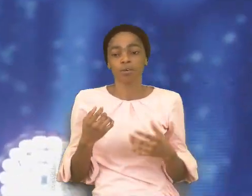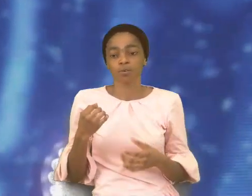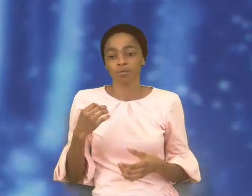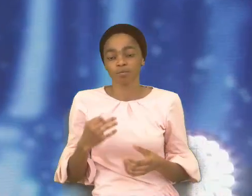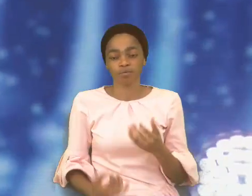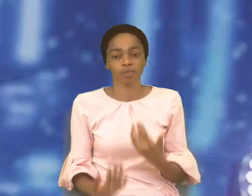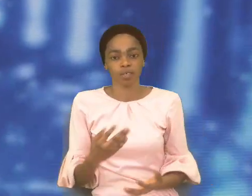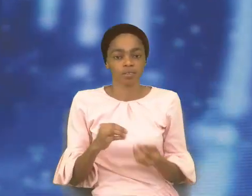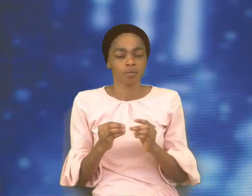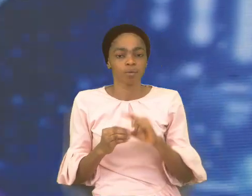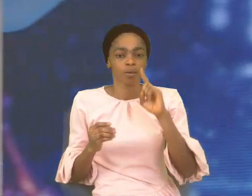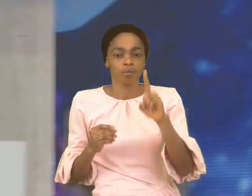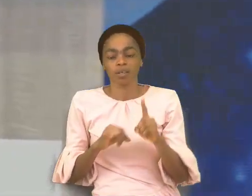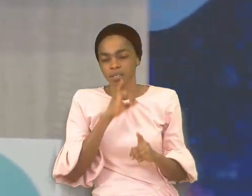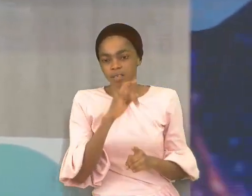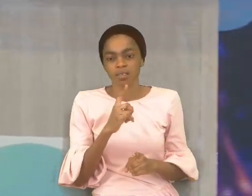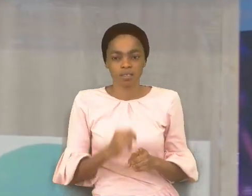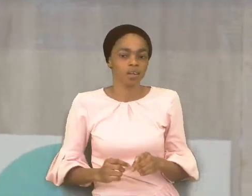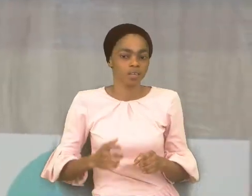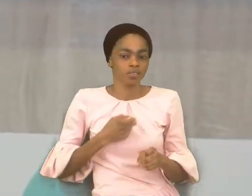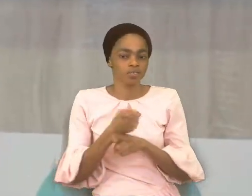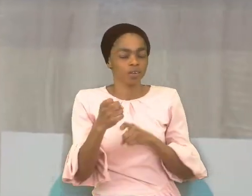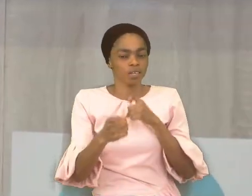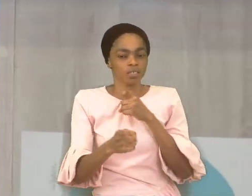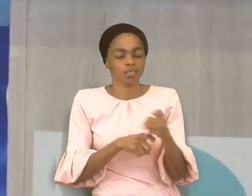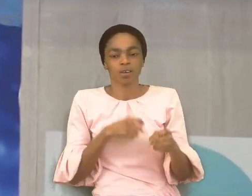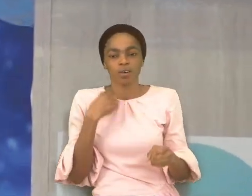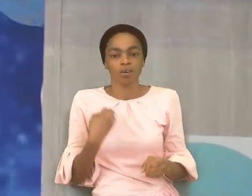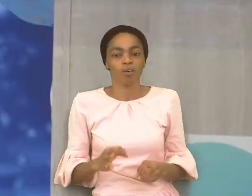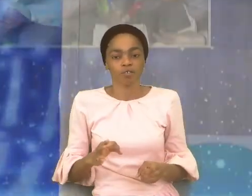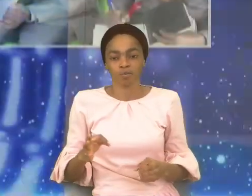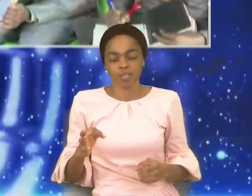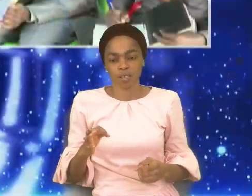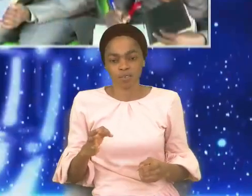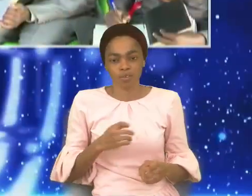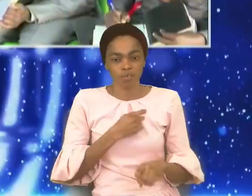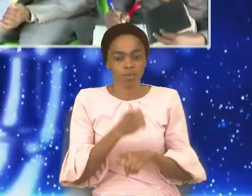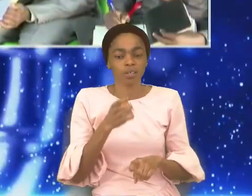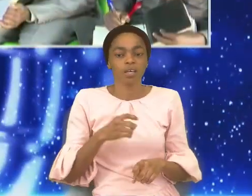fiery furnace. Have you ever been threatened by anybody?